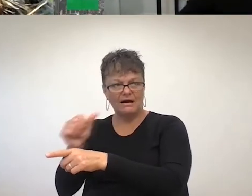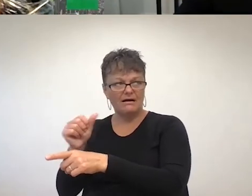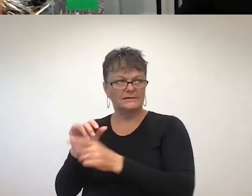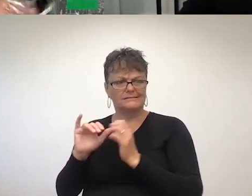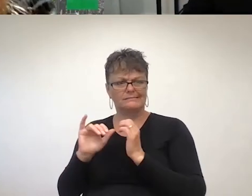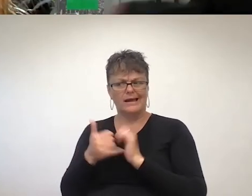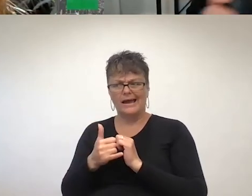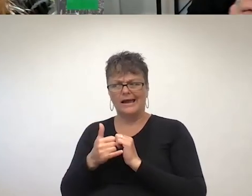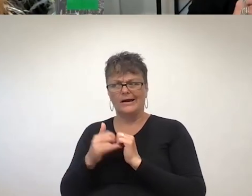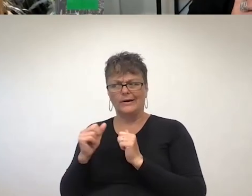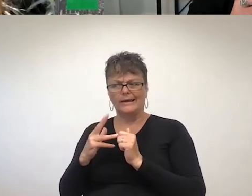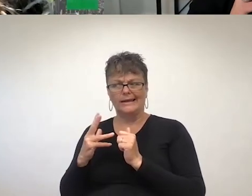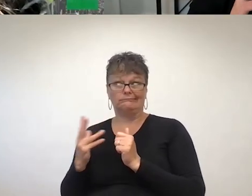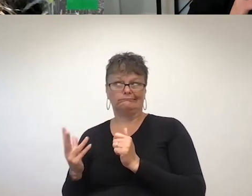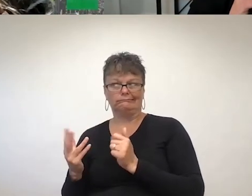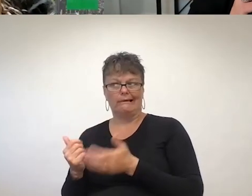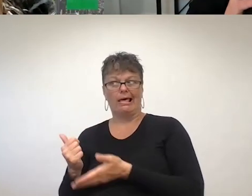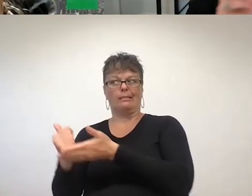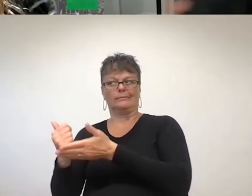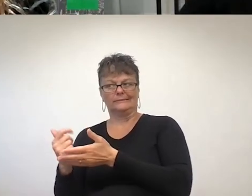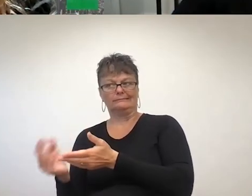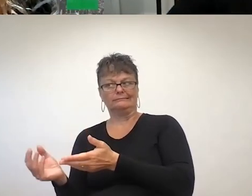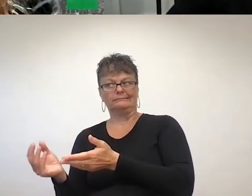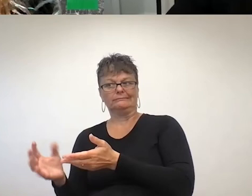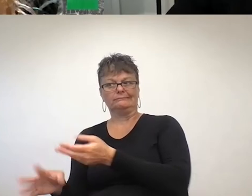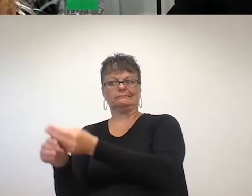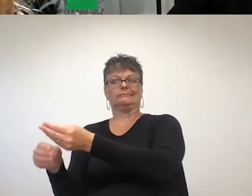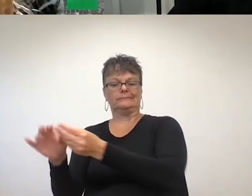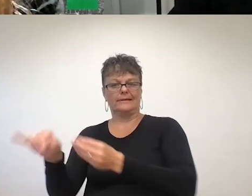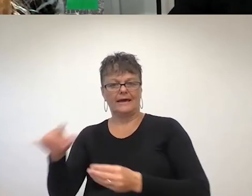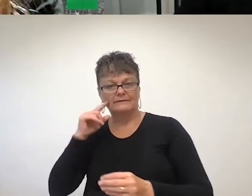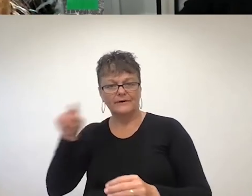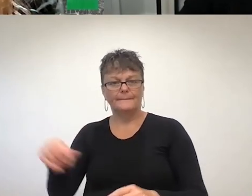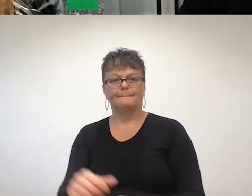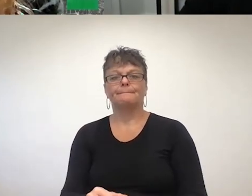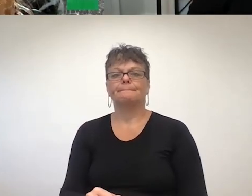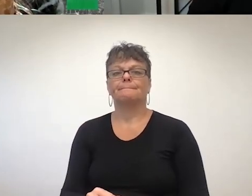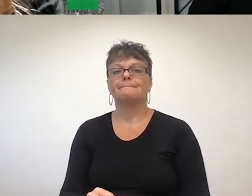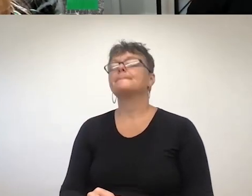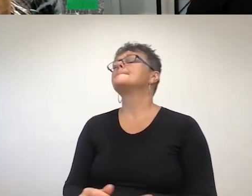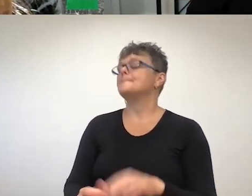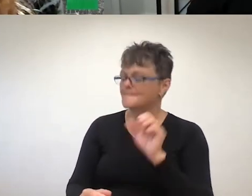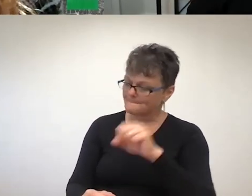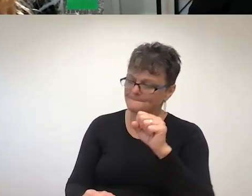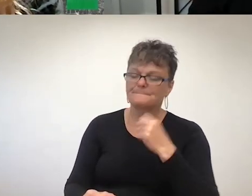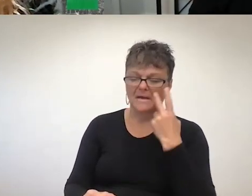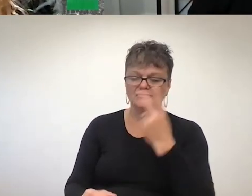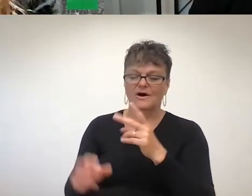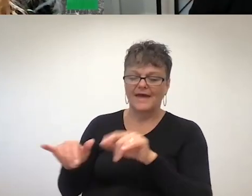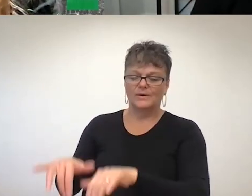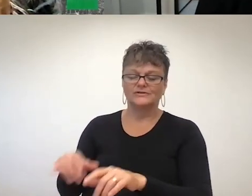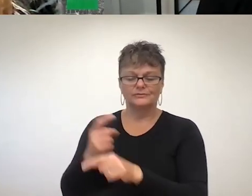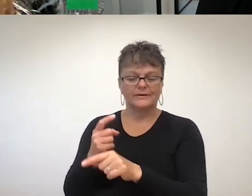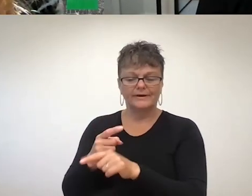gaps in their pieces, any strategies? Yeah, thank you so much. I did see that. And of course, it was not top of mind.